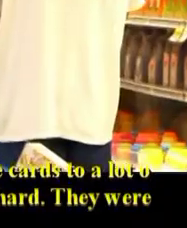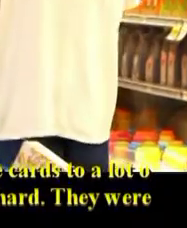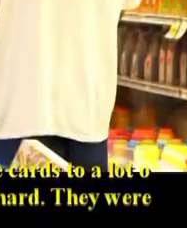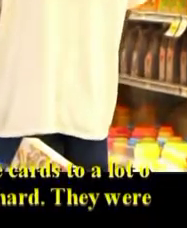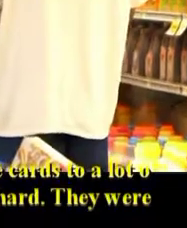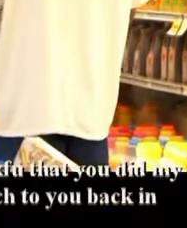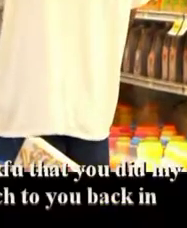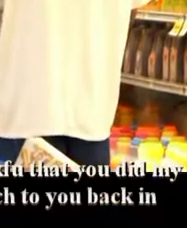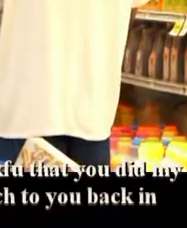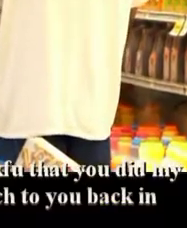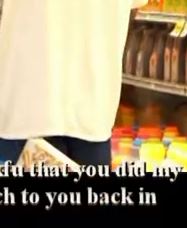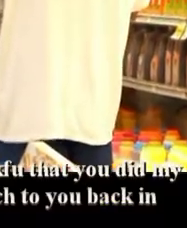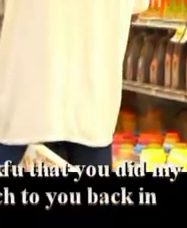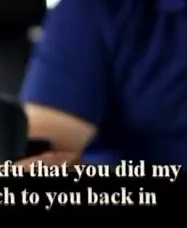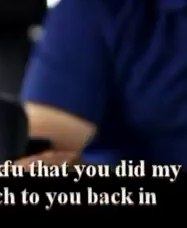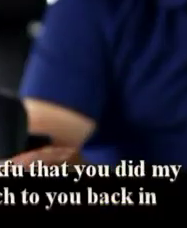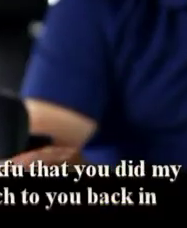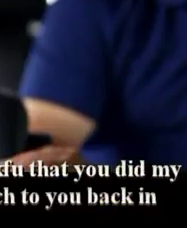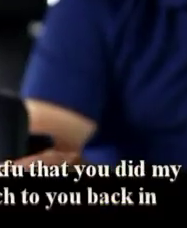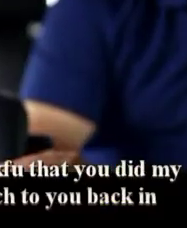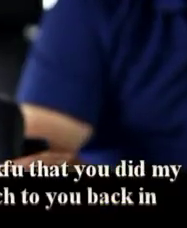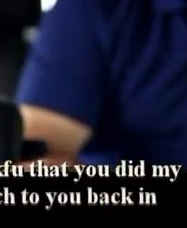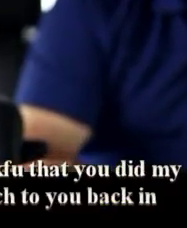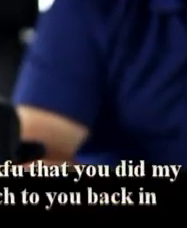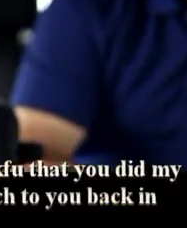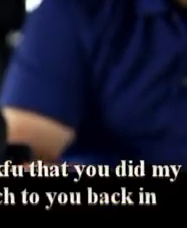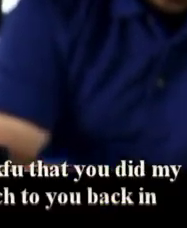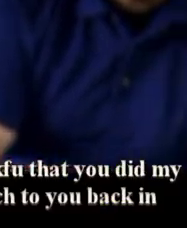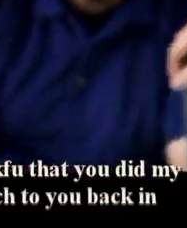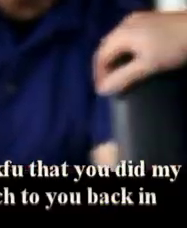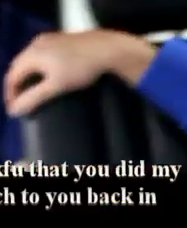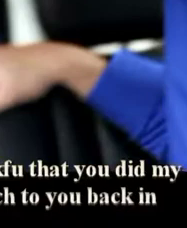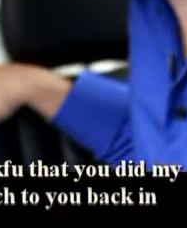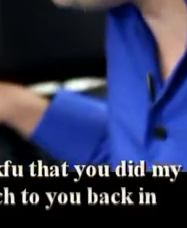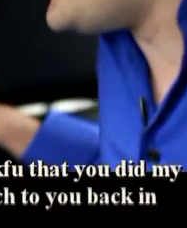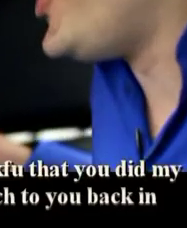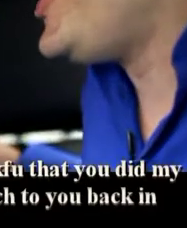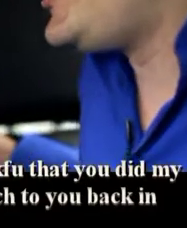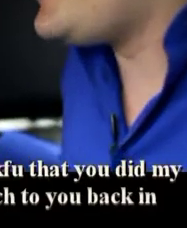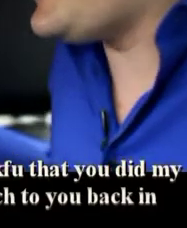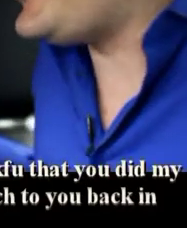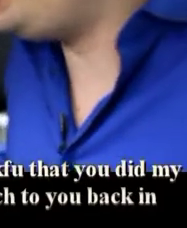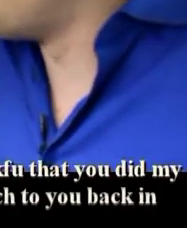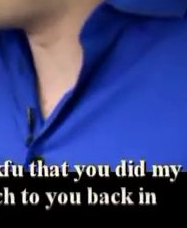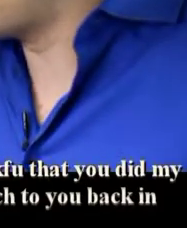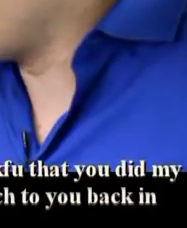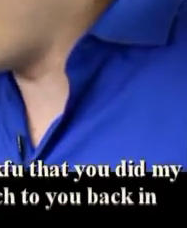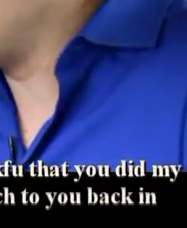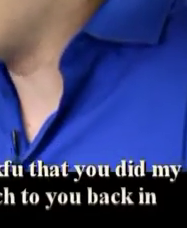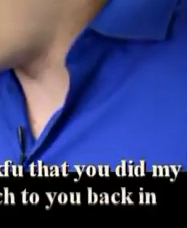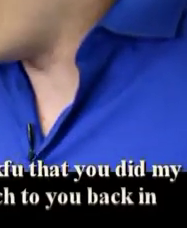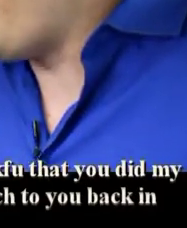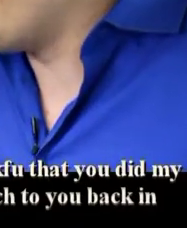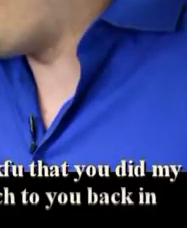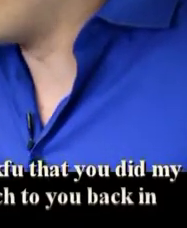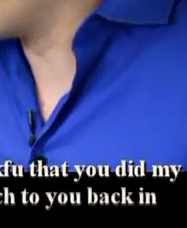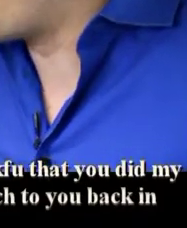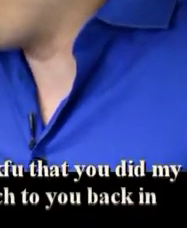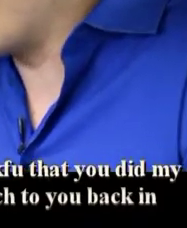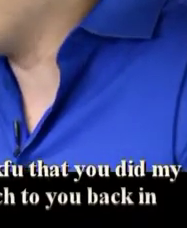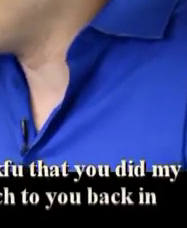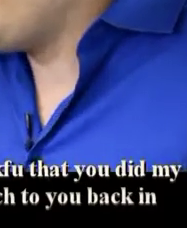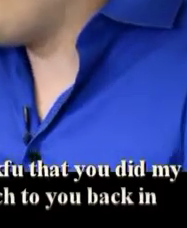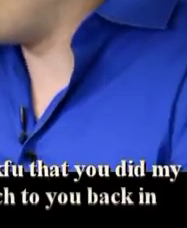It wasn't really hard, and no. They were really receptive, and I loved it. Yeah. Yes, well, I'm so thankful that you just did my job. I don't